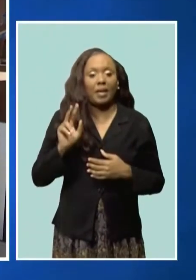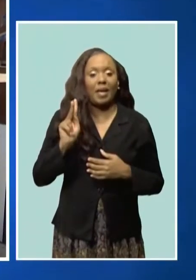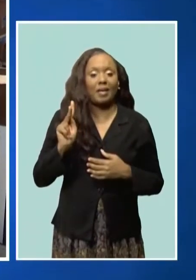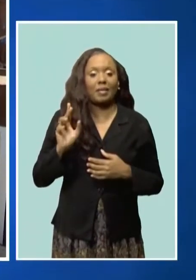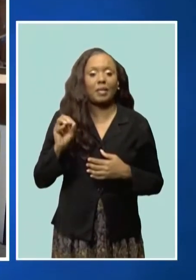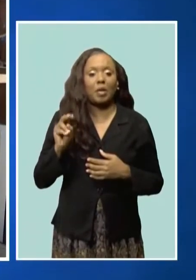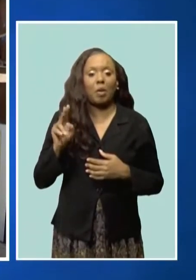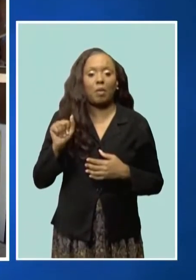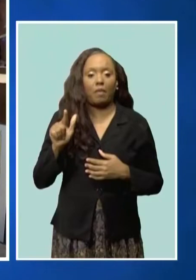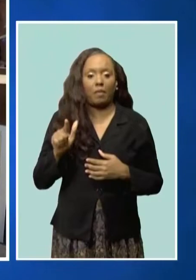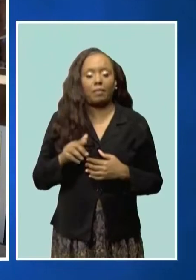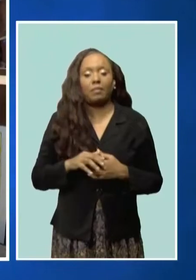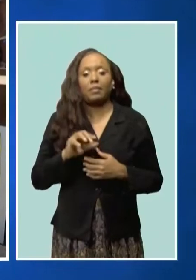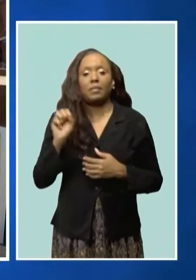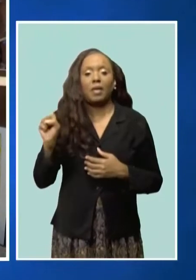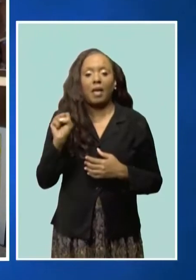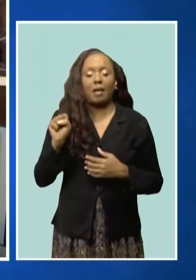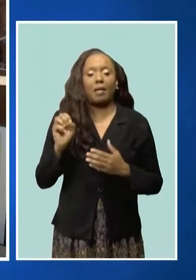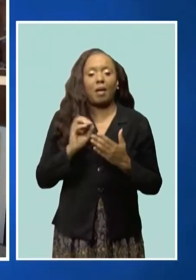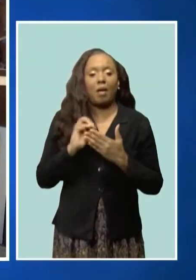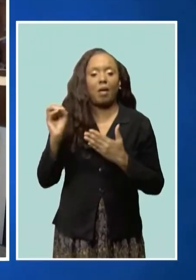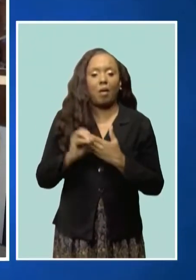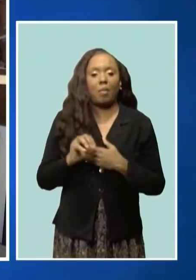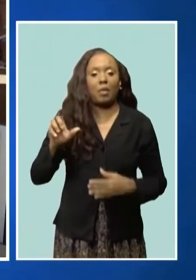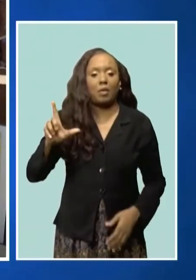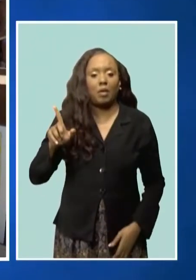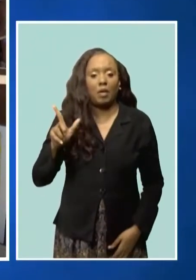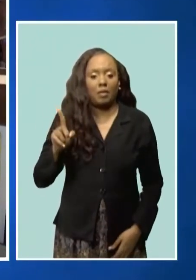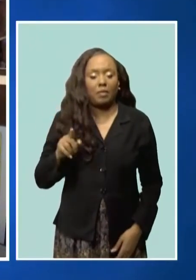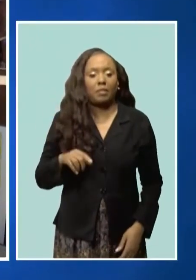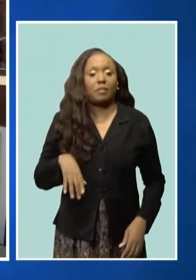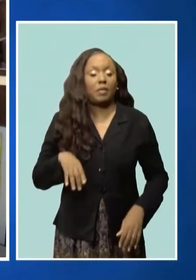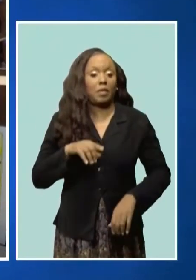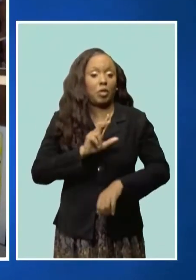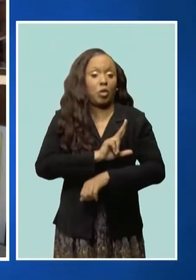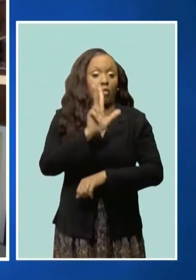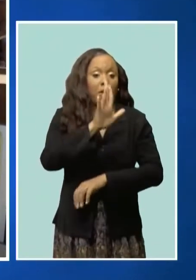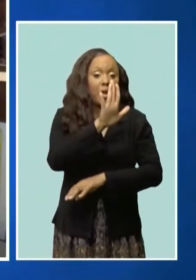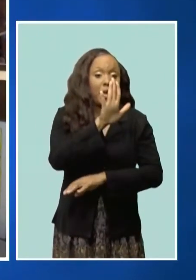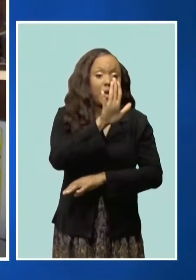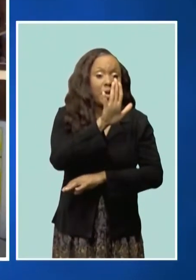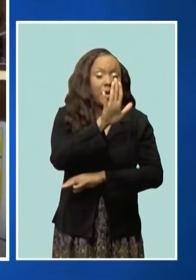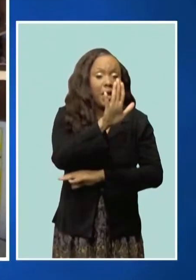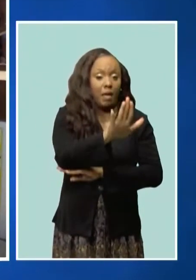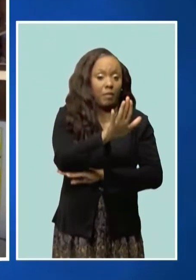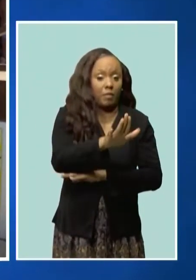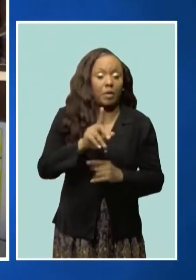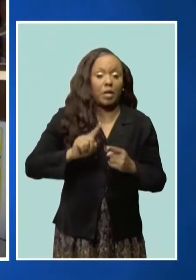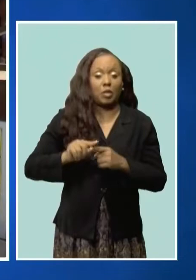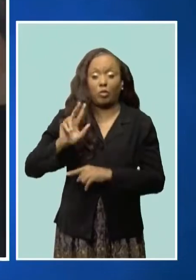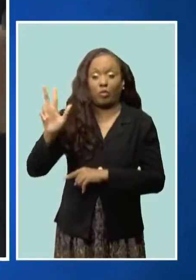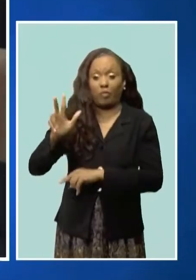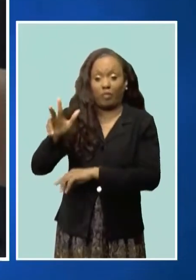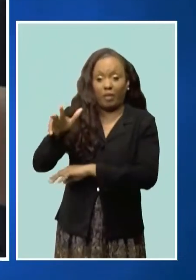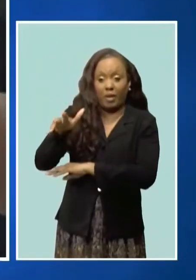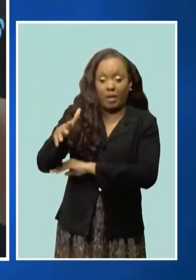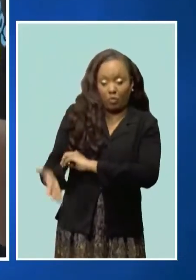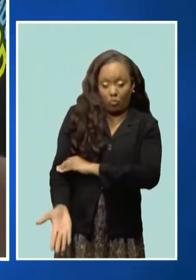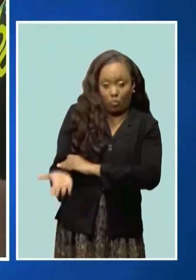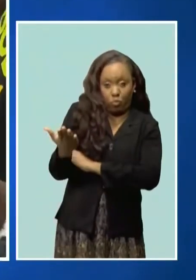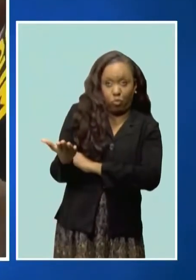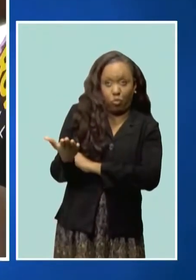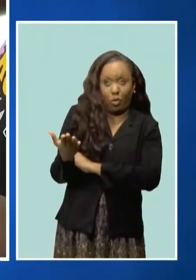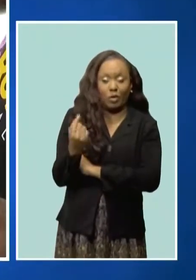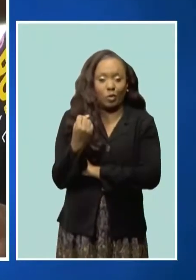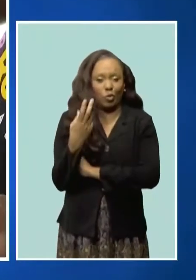Saturday, October 21st, from 3 p.m. until 3 a.m., so 12 hours of entertainment. Well,